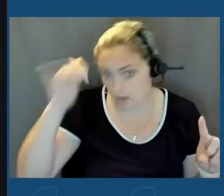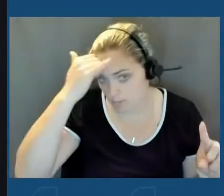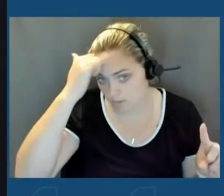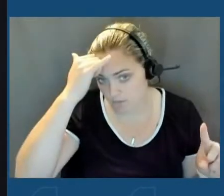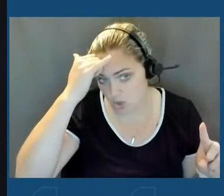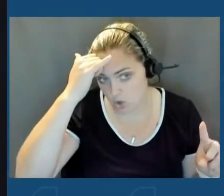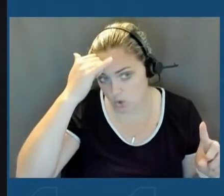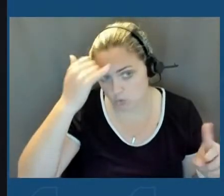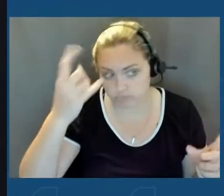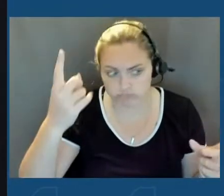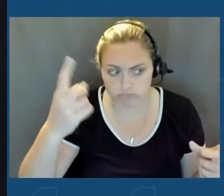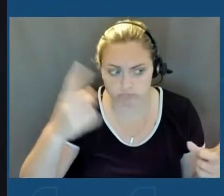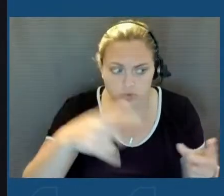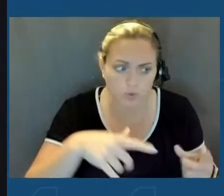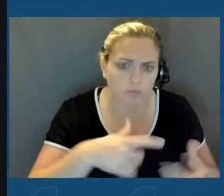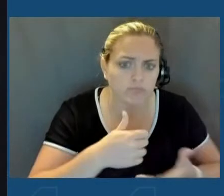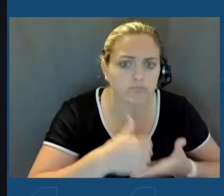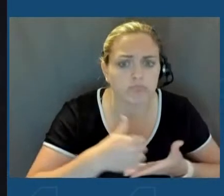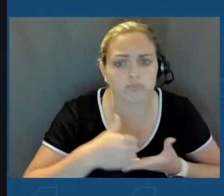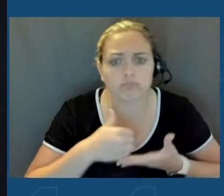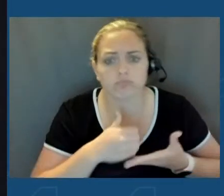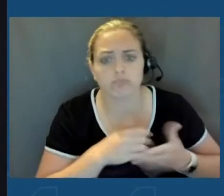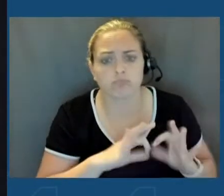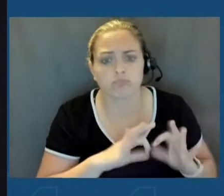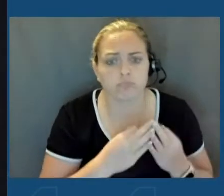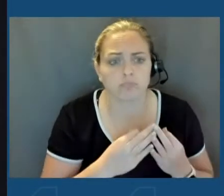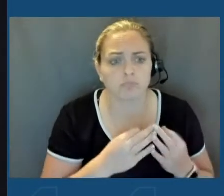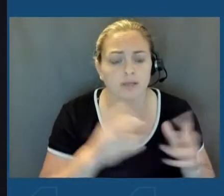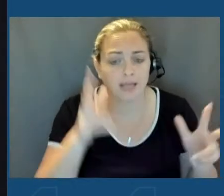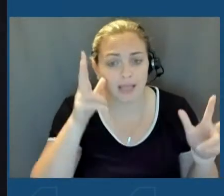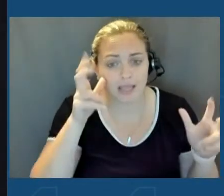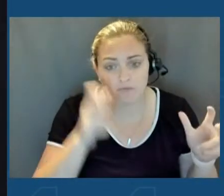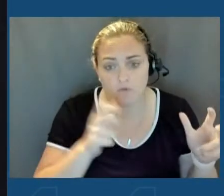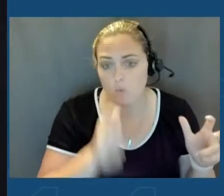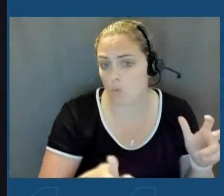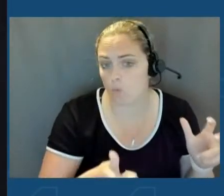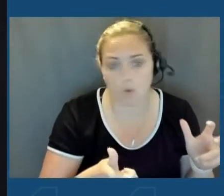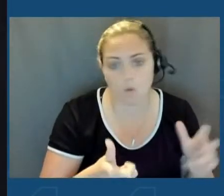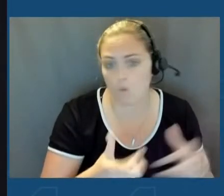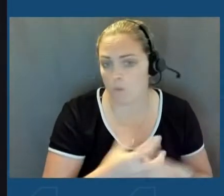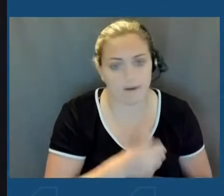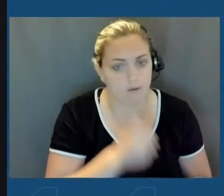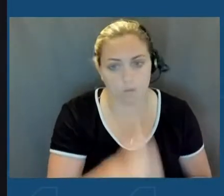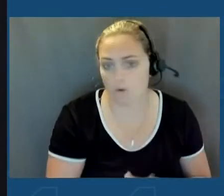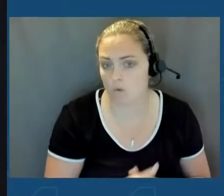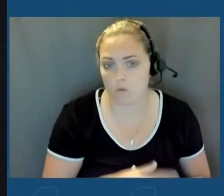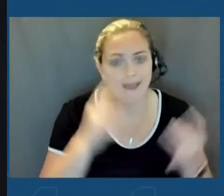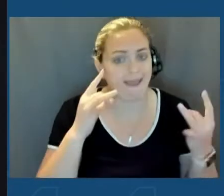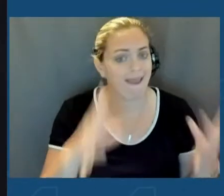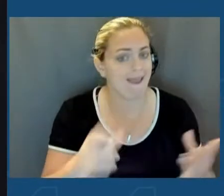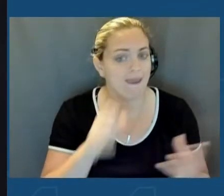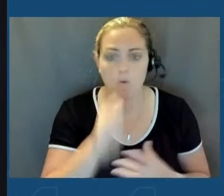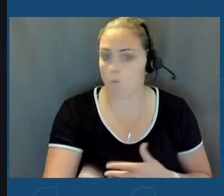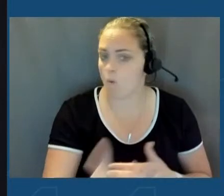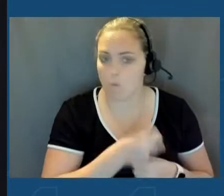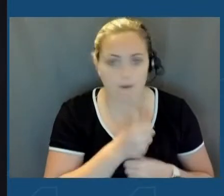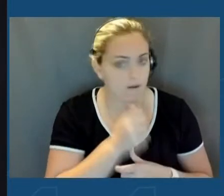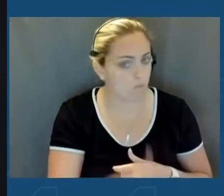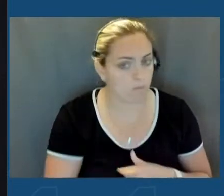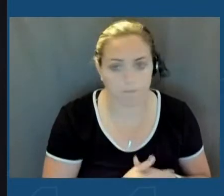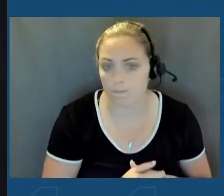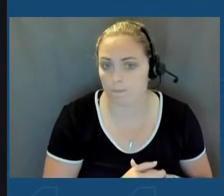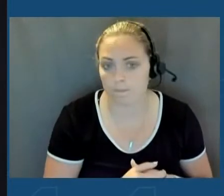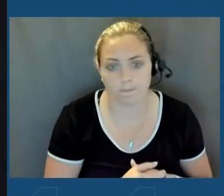to comfort the families, evil will not win, hate will not win, and